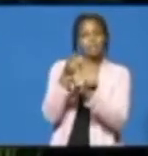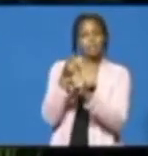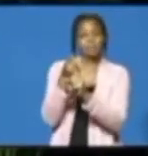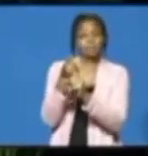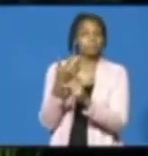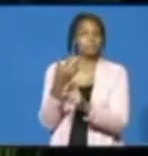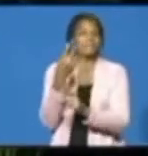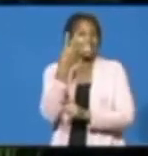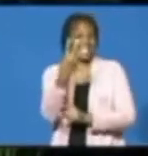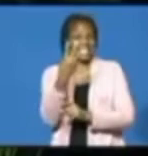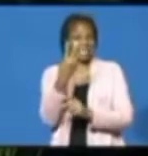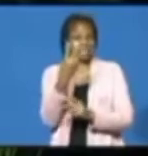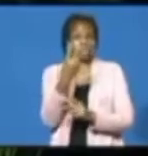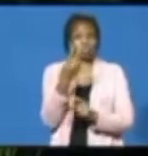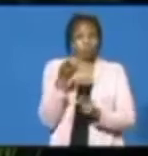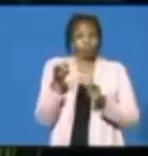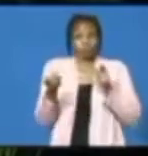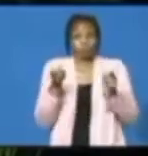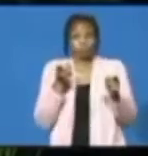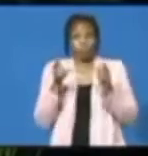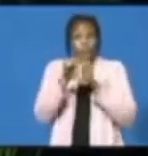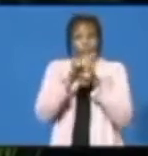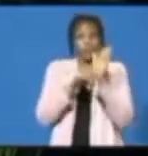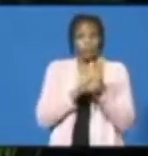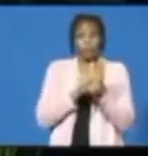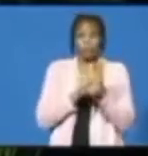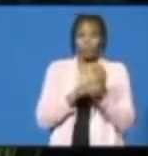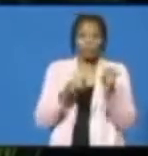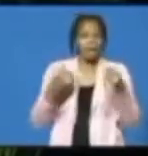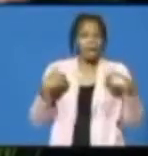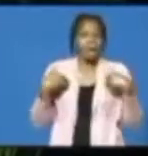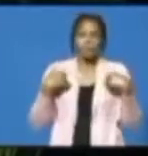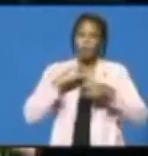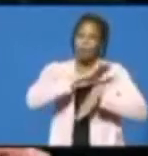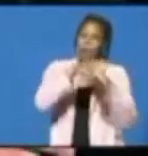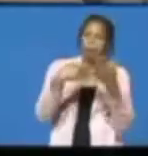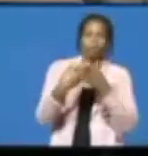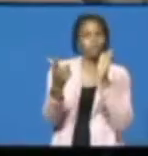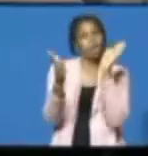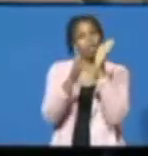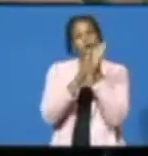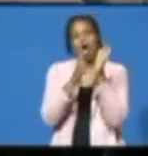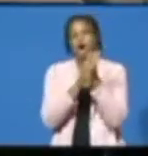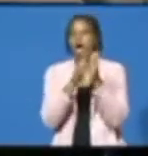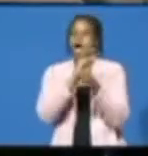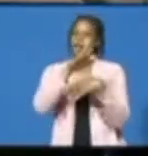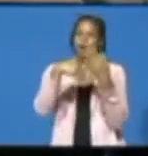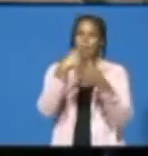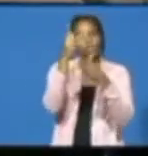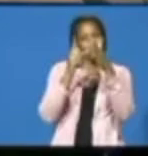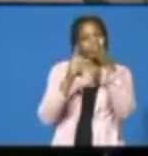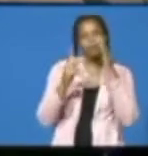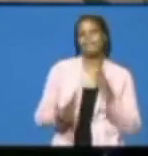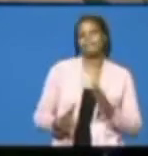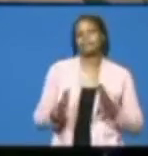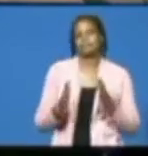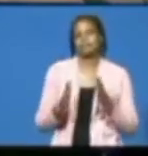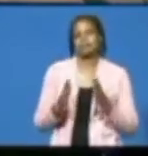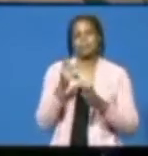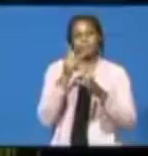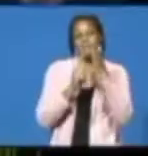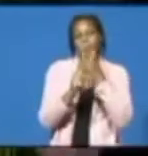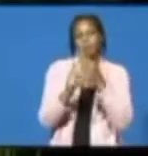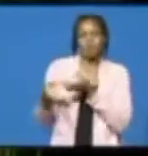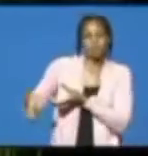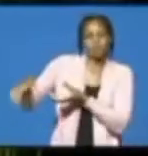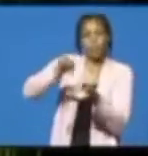these two commandments hang all the law and all the prophets. Throw in the salt